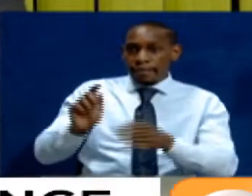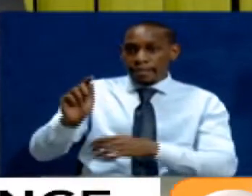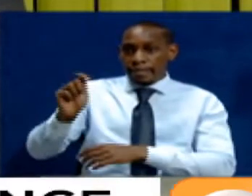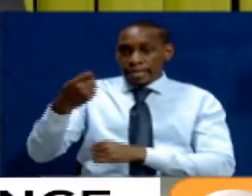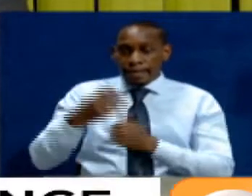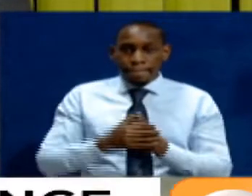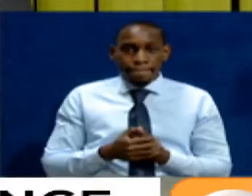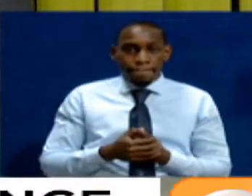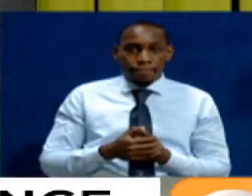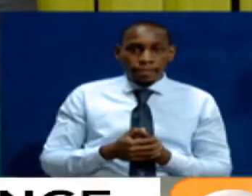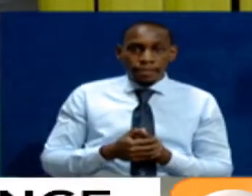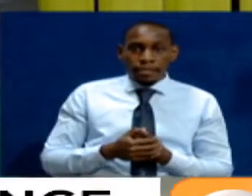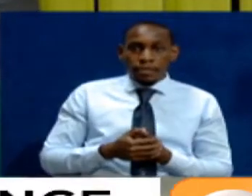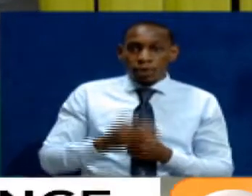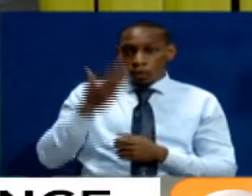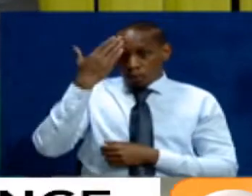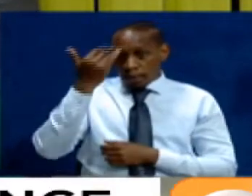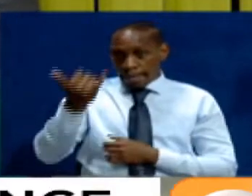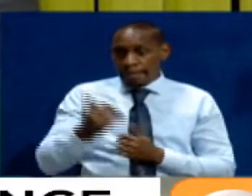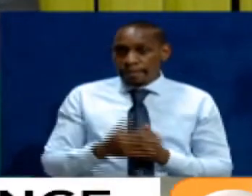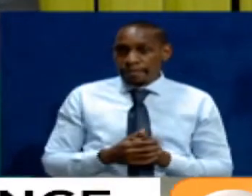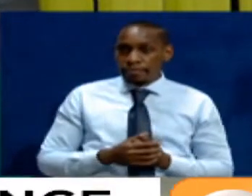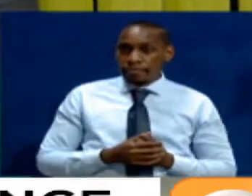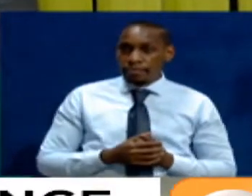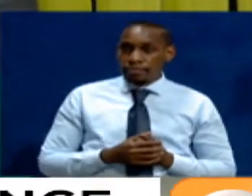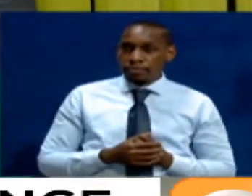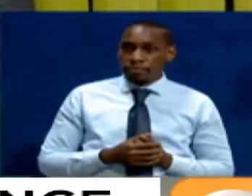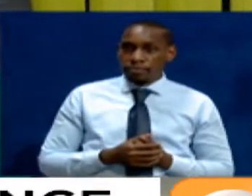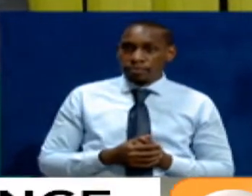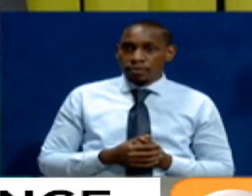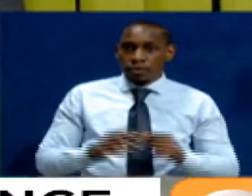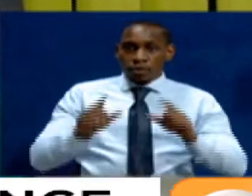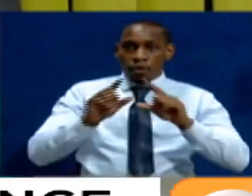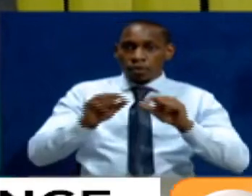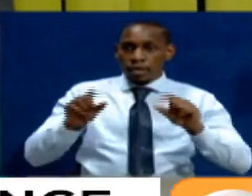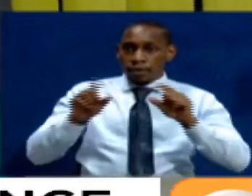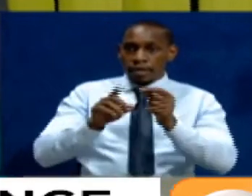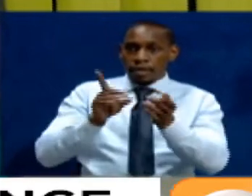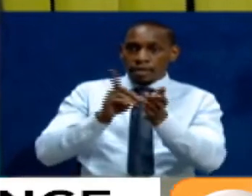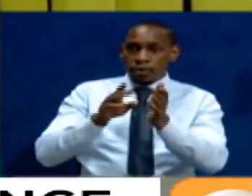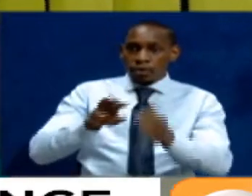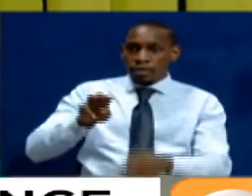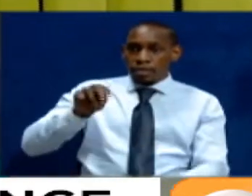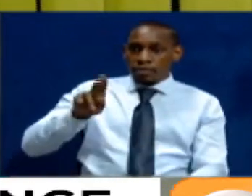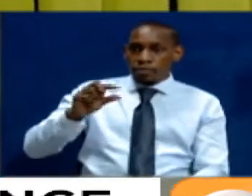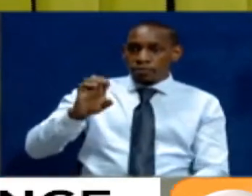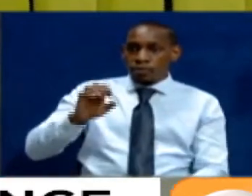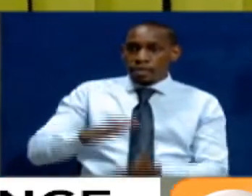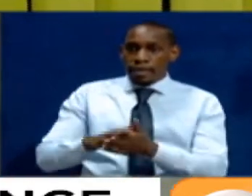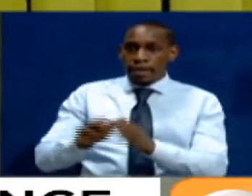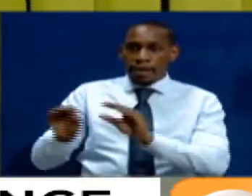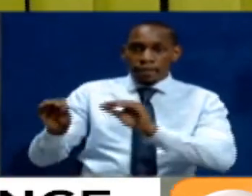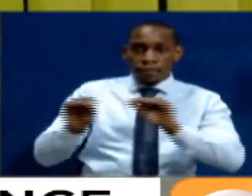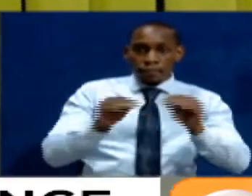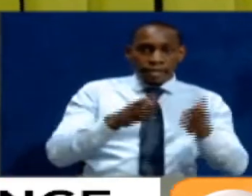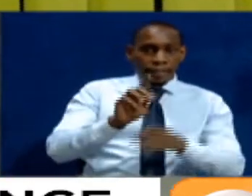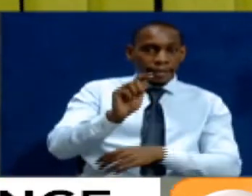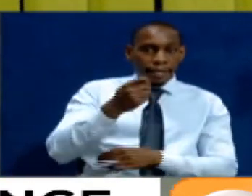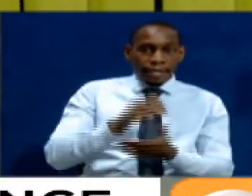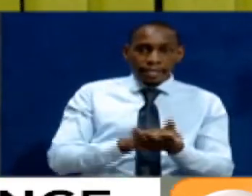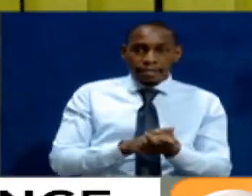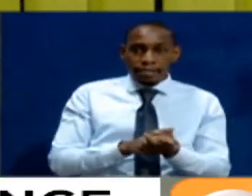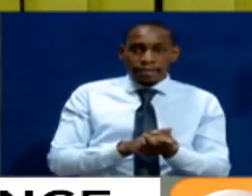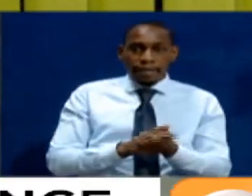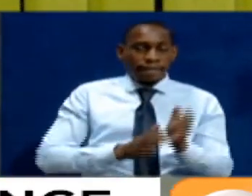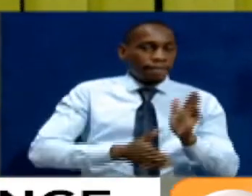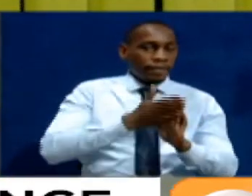world. And partly so is because, as Dr. Mugere has said, movement in this part of the world is not